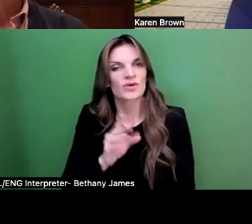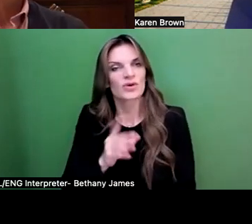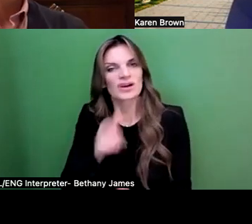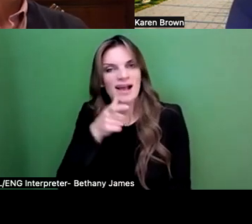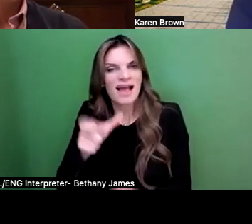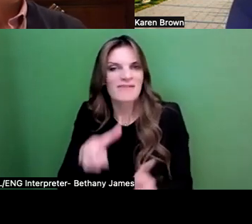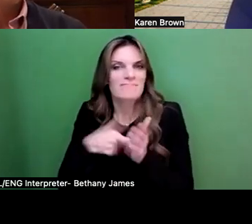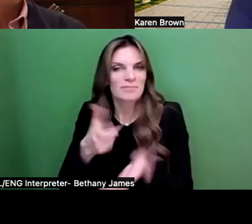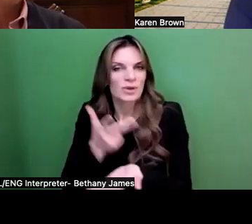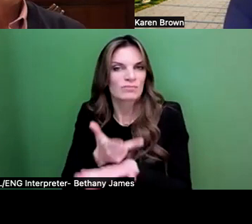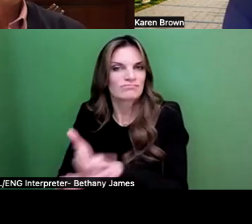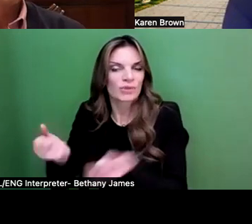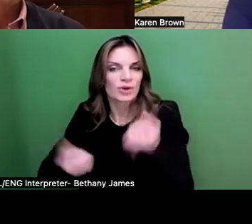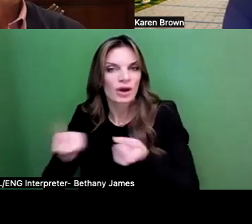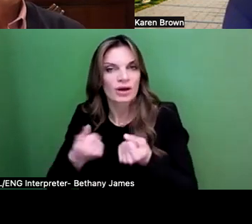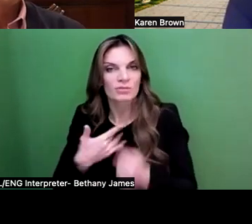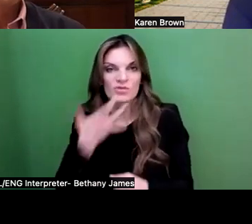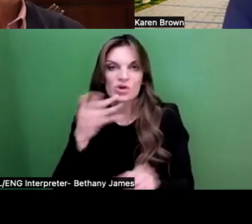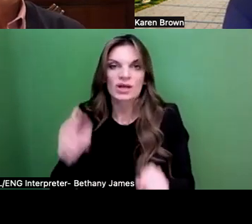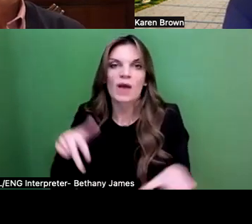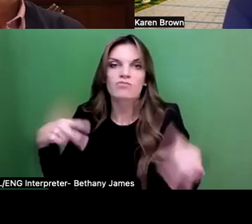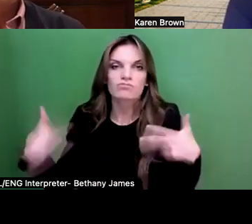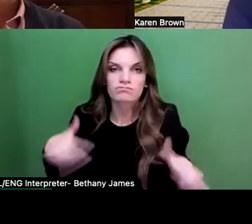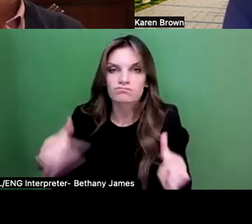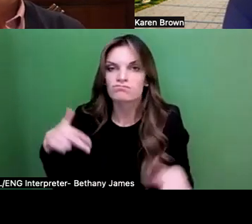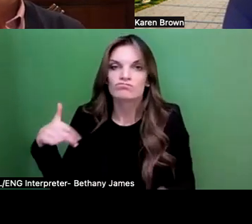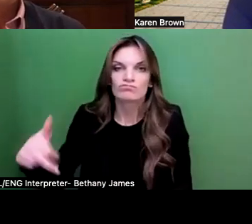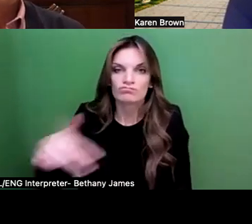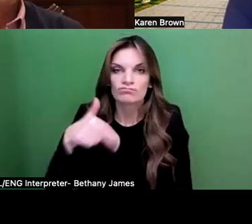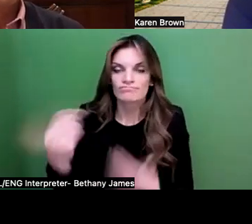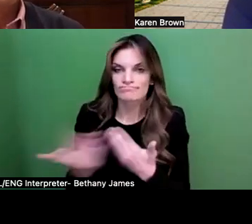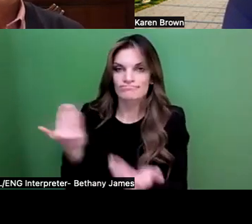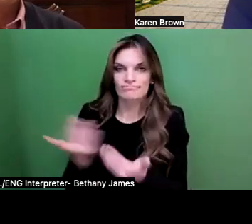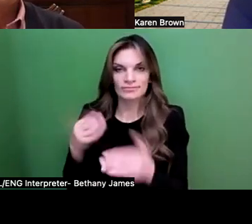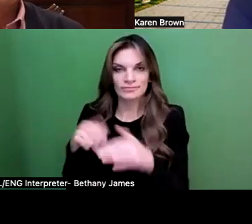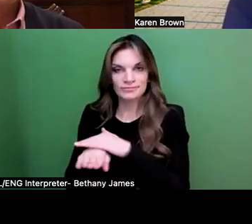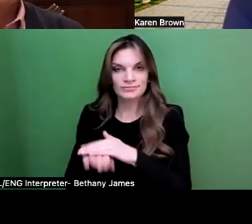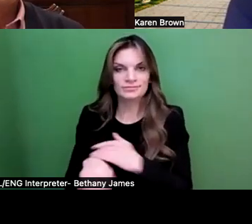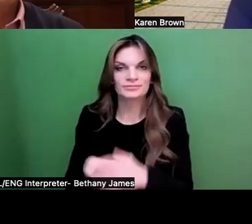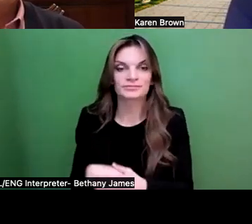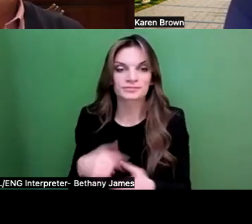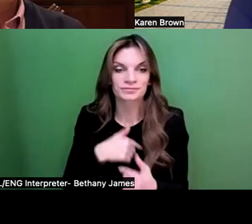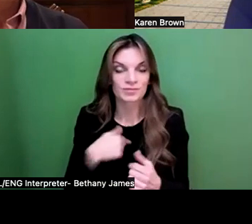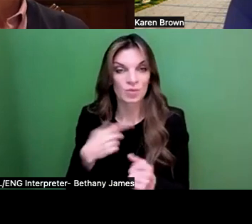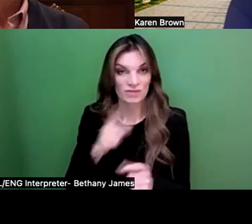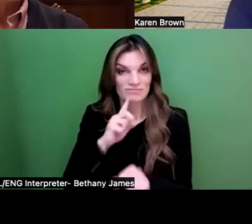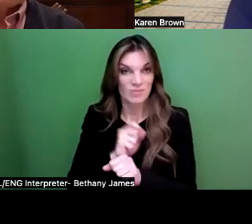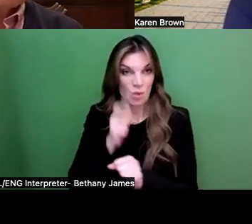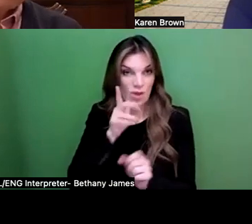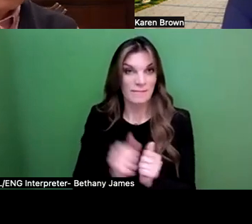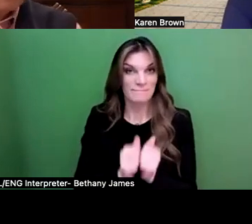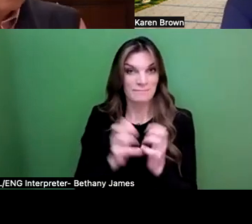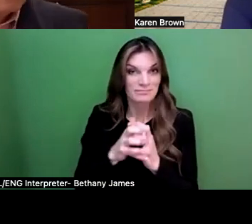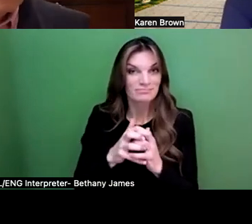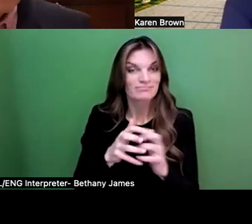more walkable. We want to, when we do build, try for transit-oriented